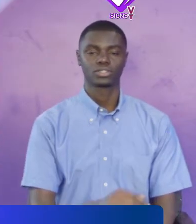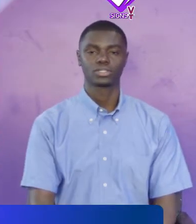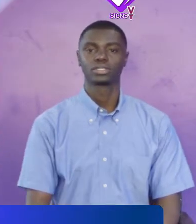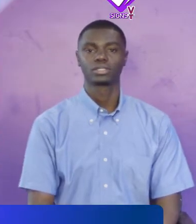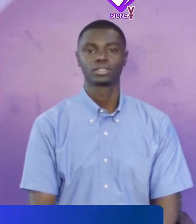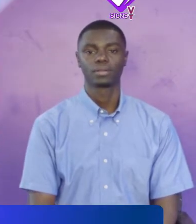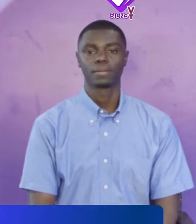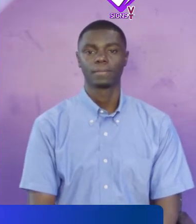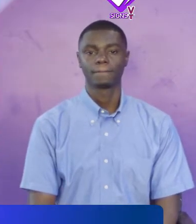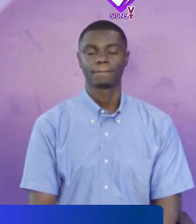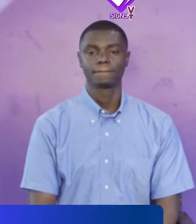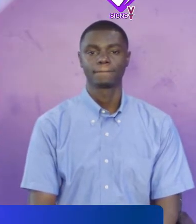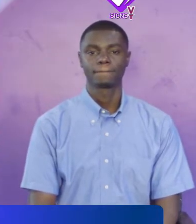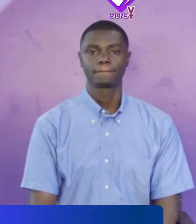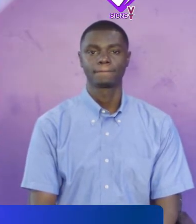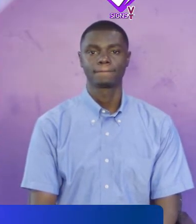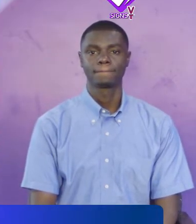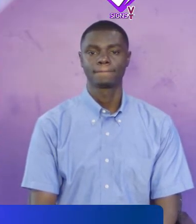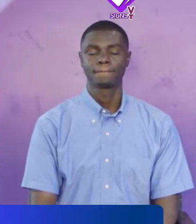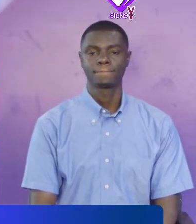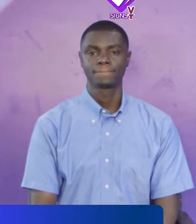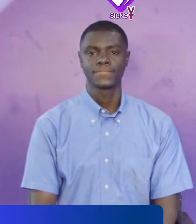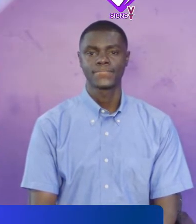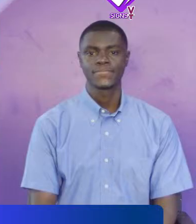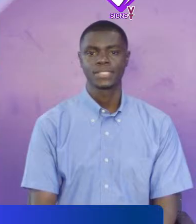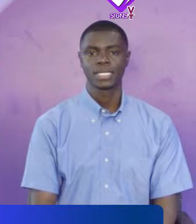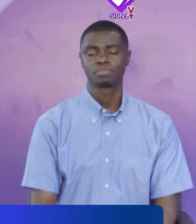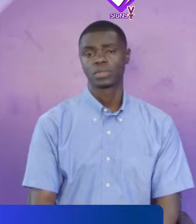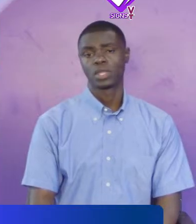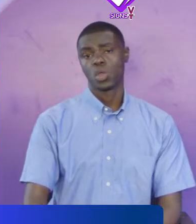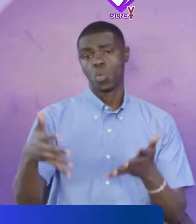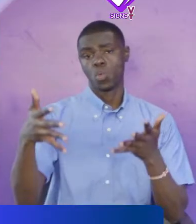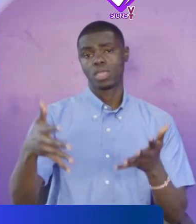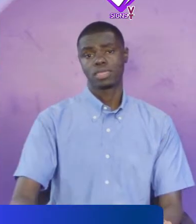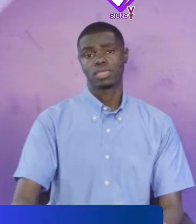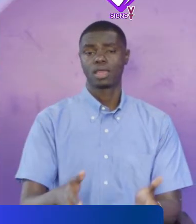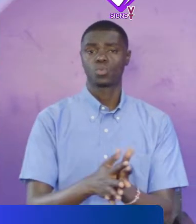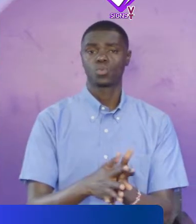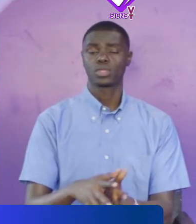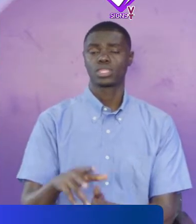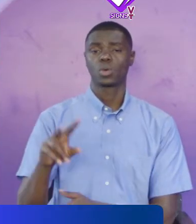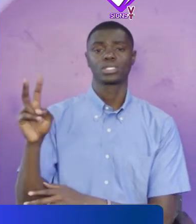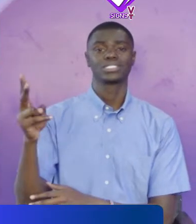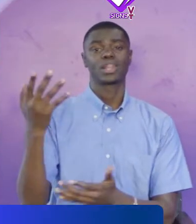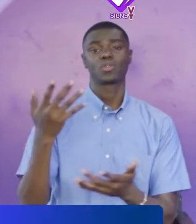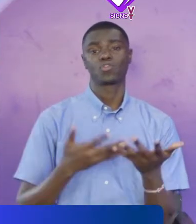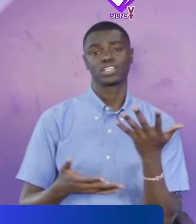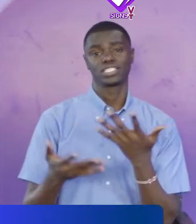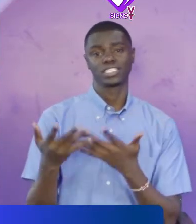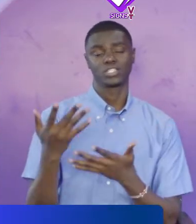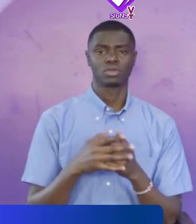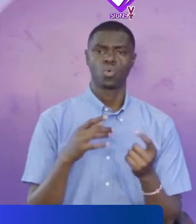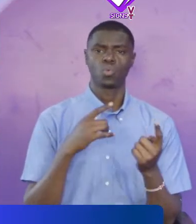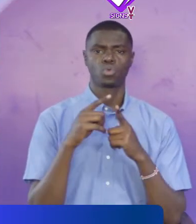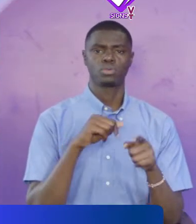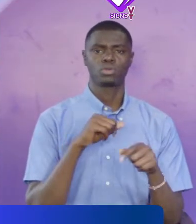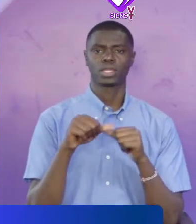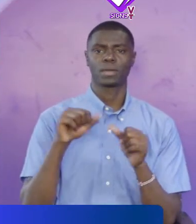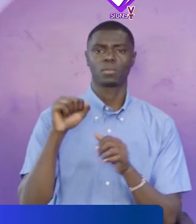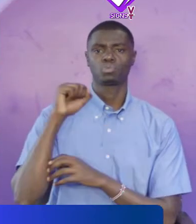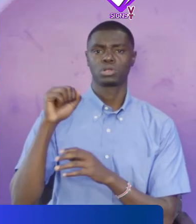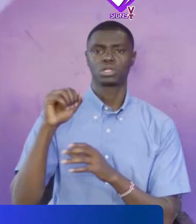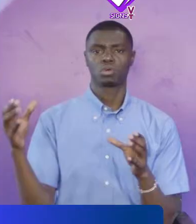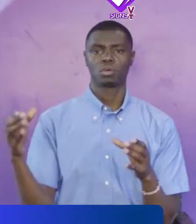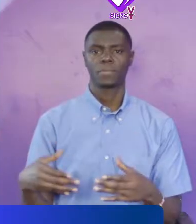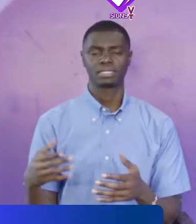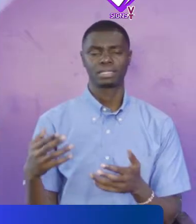is Gideon Miner. And we are here with our second conversation for the day, and we're going to be talking about political parties and